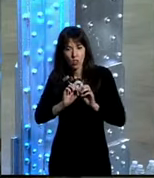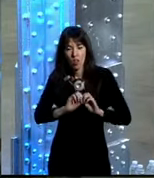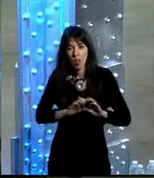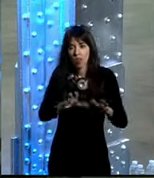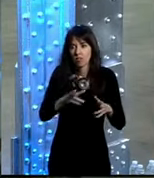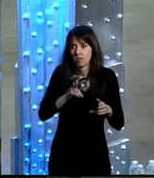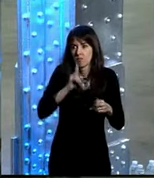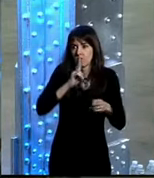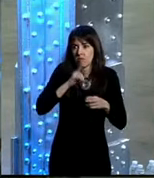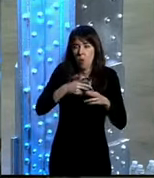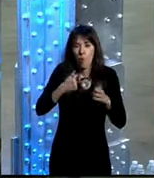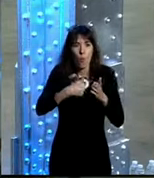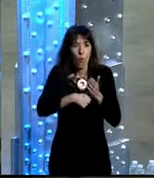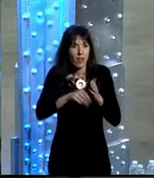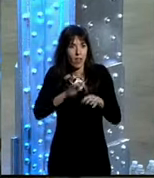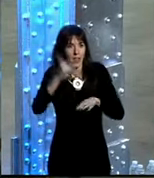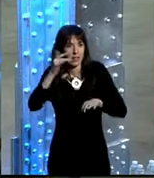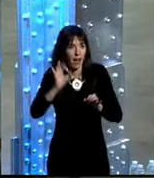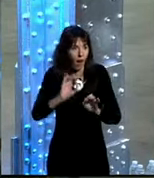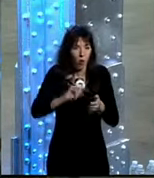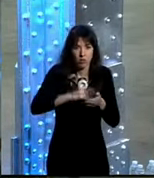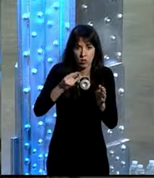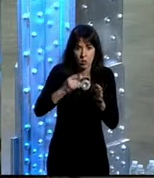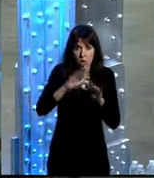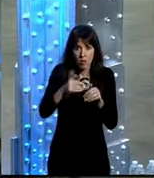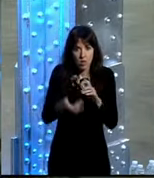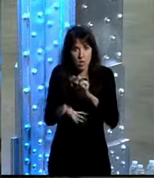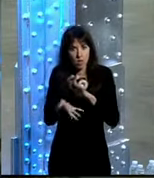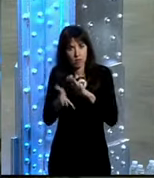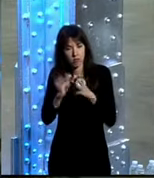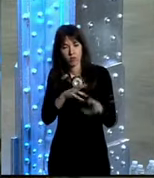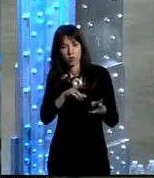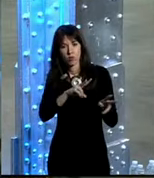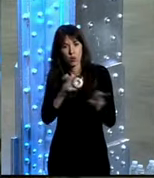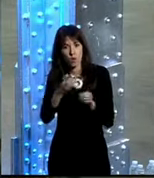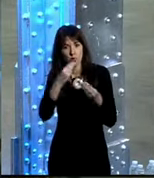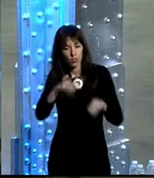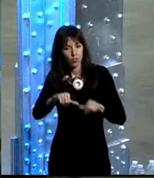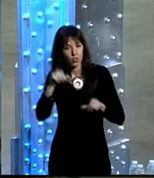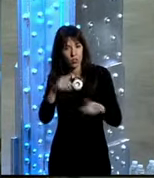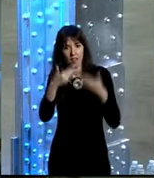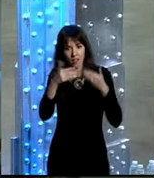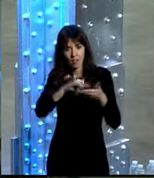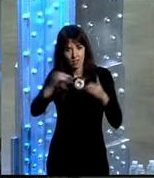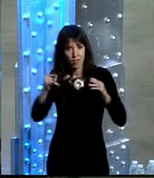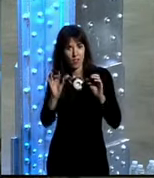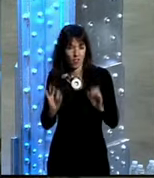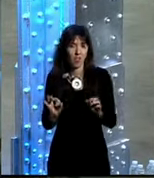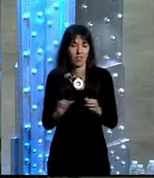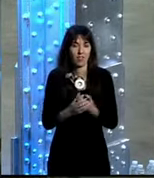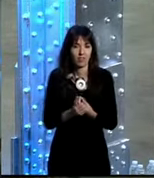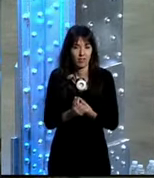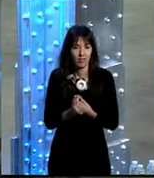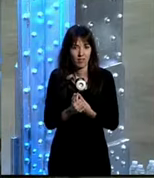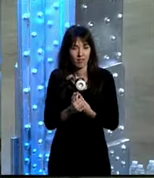All the trays were living, that digital footprint. I don't know how we want to call it, but it's becoming a source of new